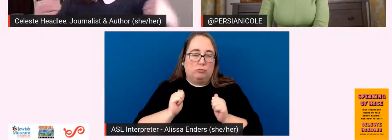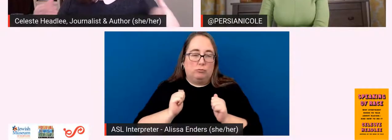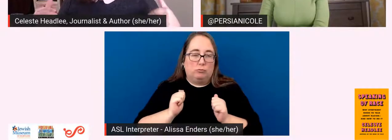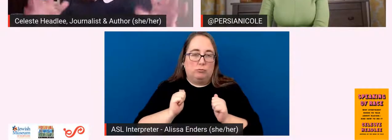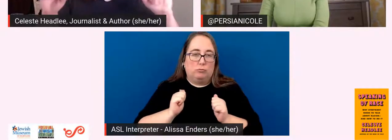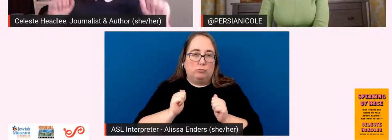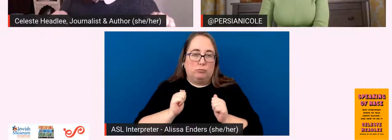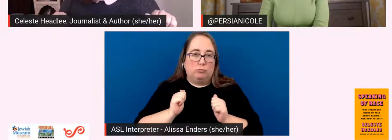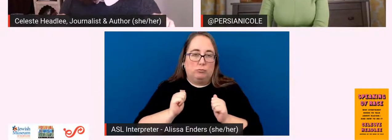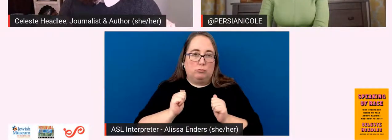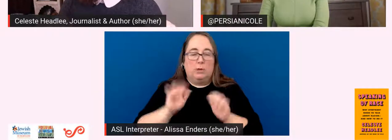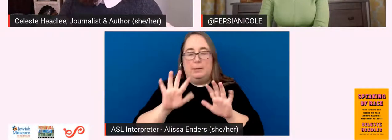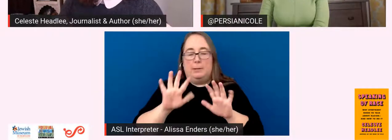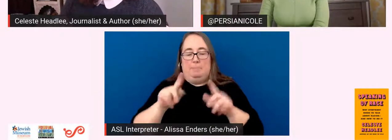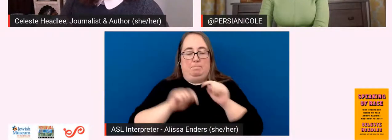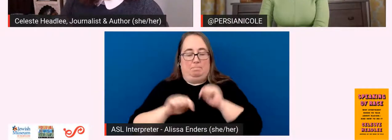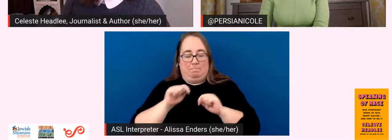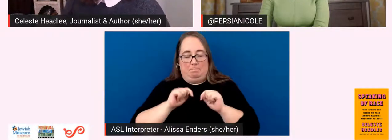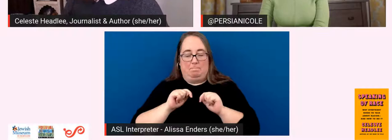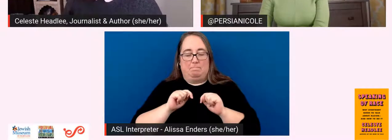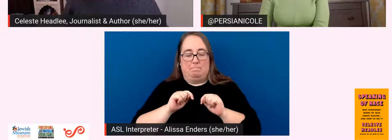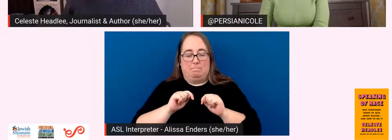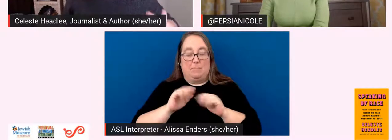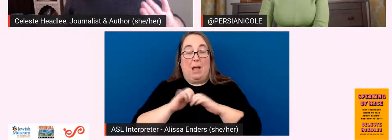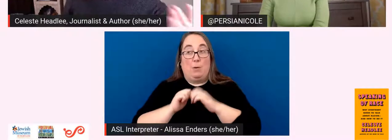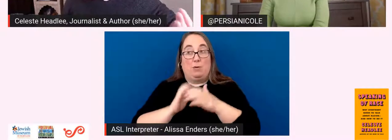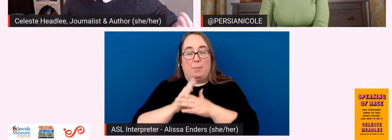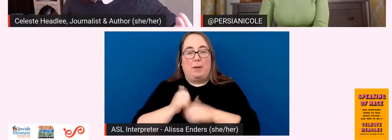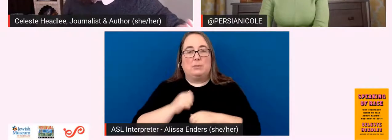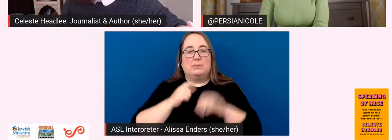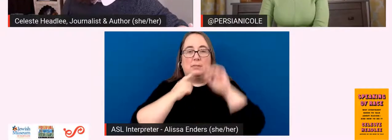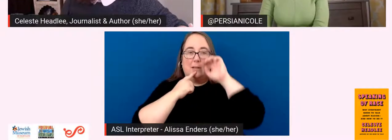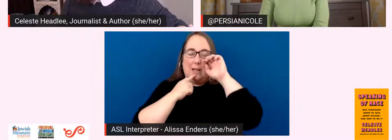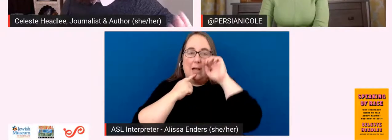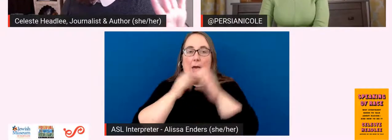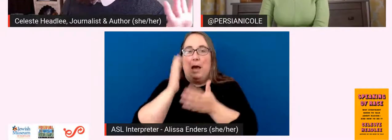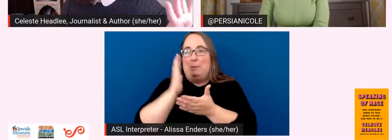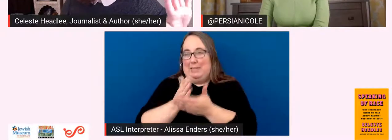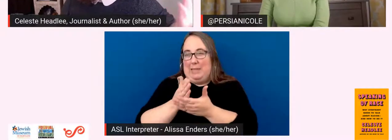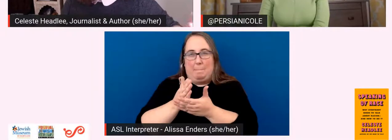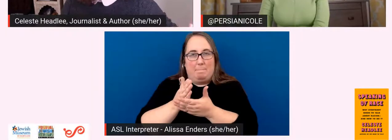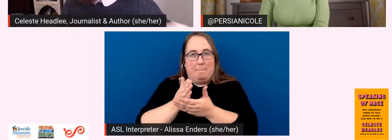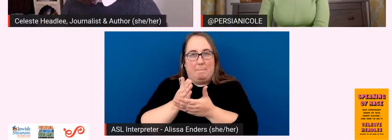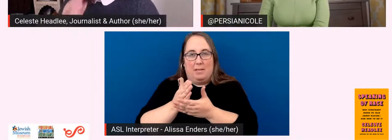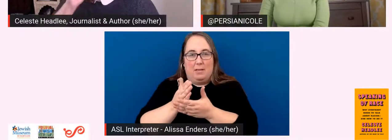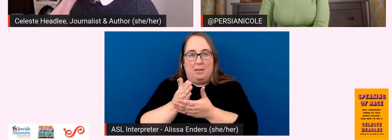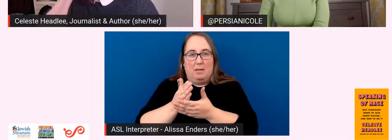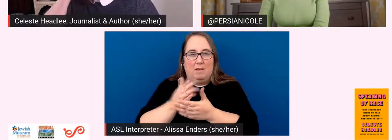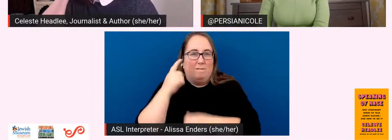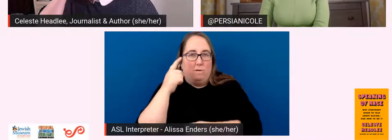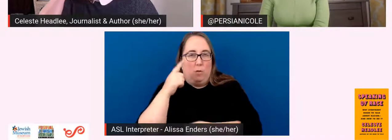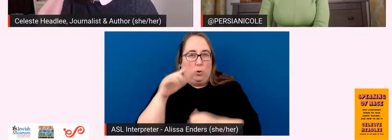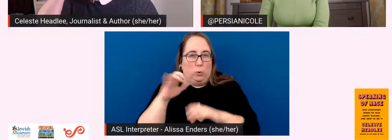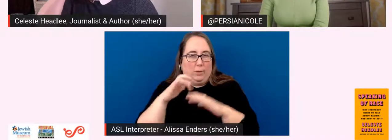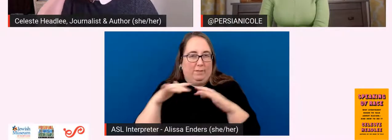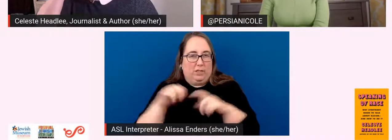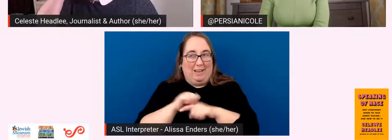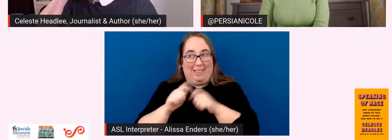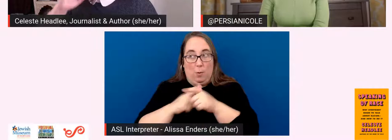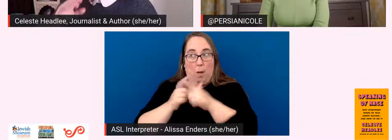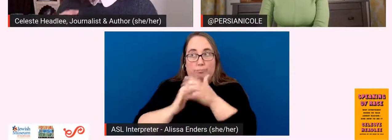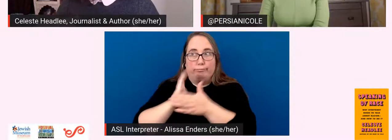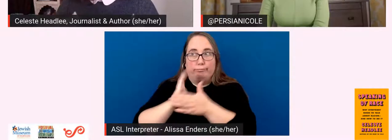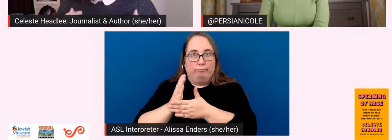it's because, well, let me explain how I would interrupt it. So I would stop before they continued. As soon as they said, why do we have to do diversity training? I would interrupt